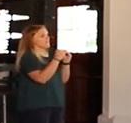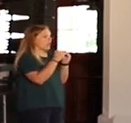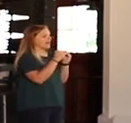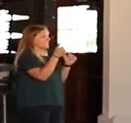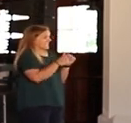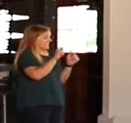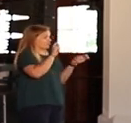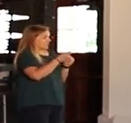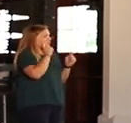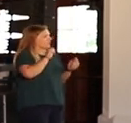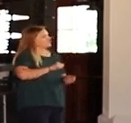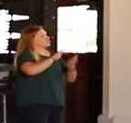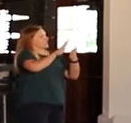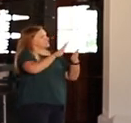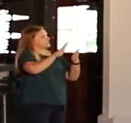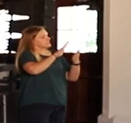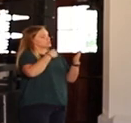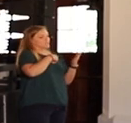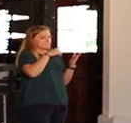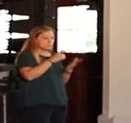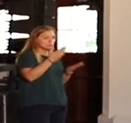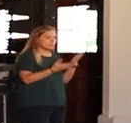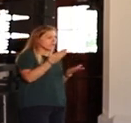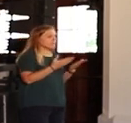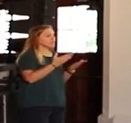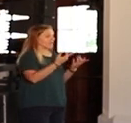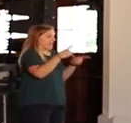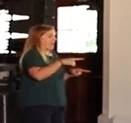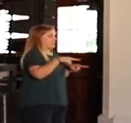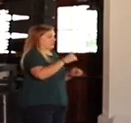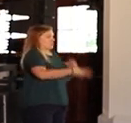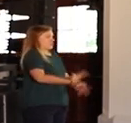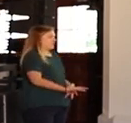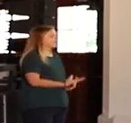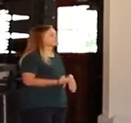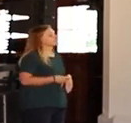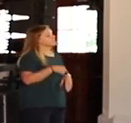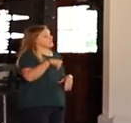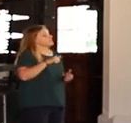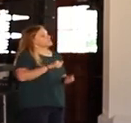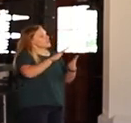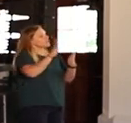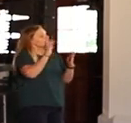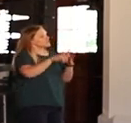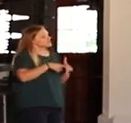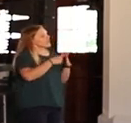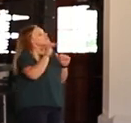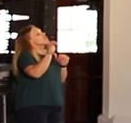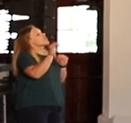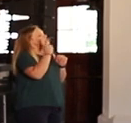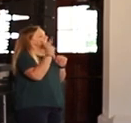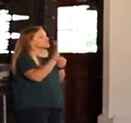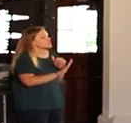changes that we need to perhaps take place in society. Using this approach, you'll begin to see where